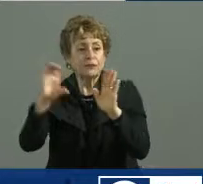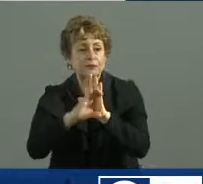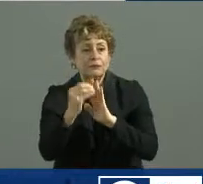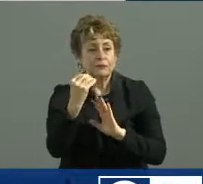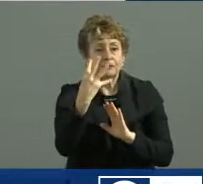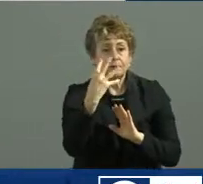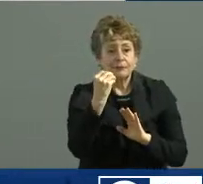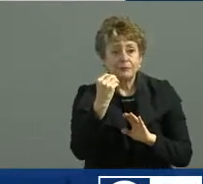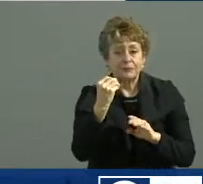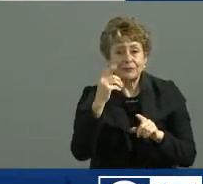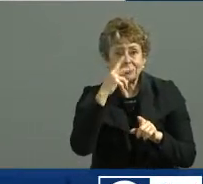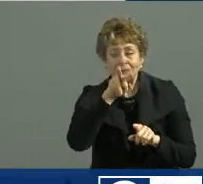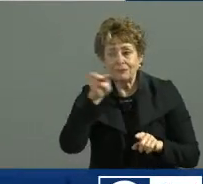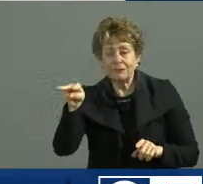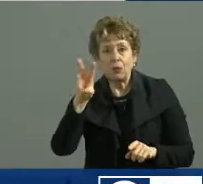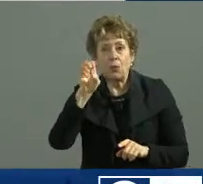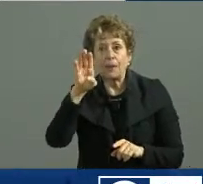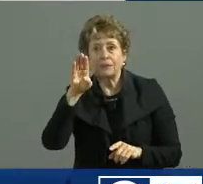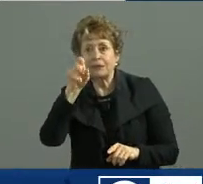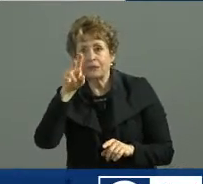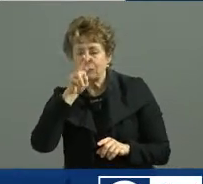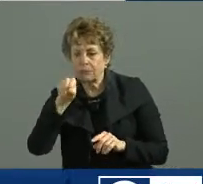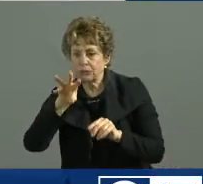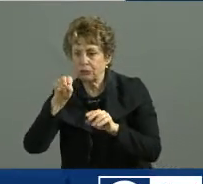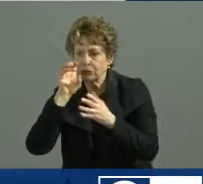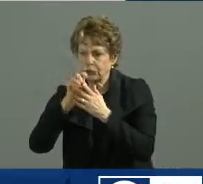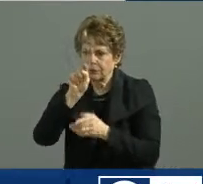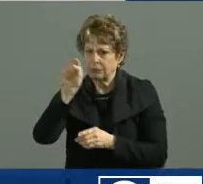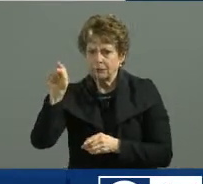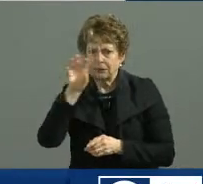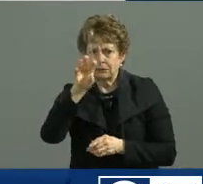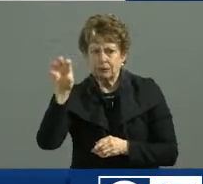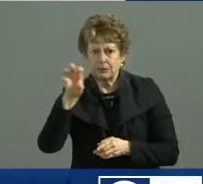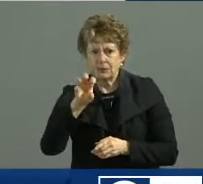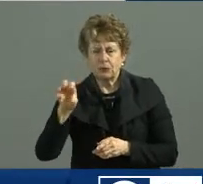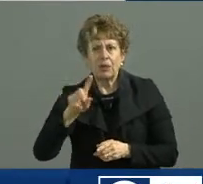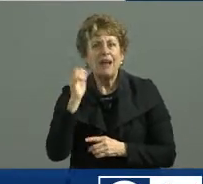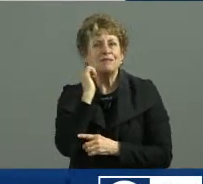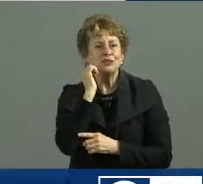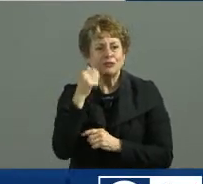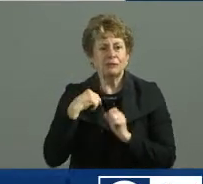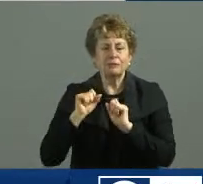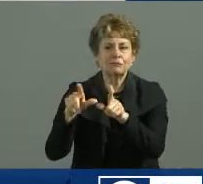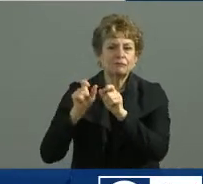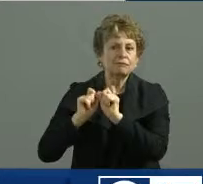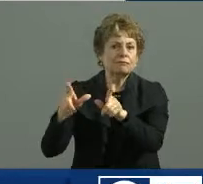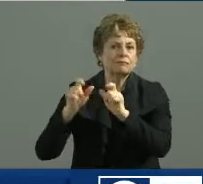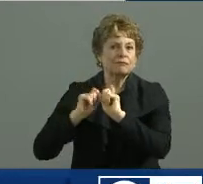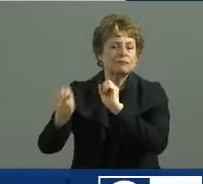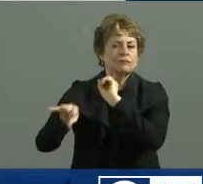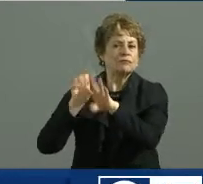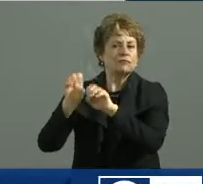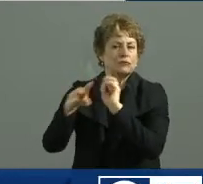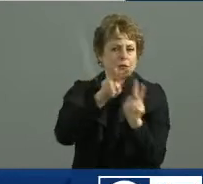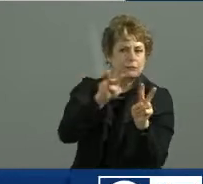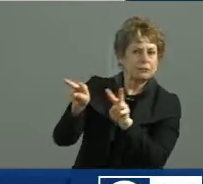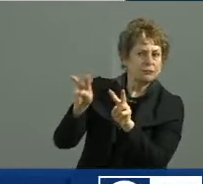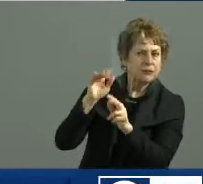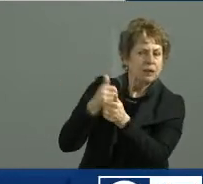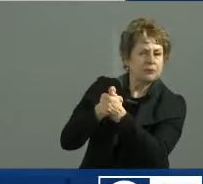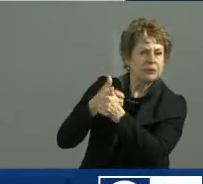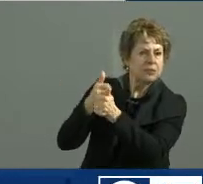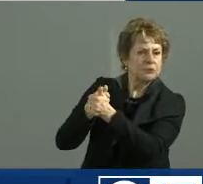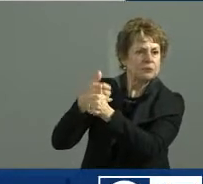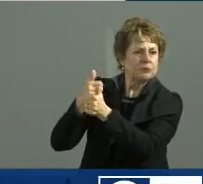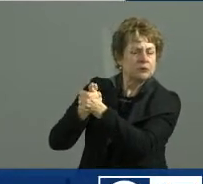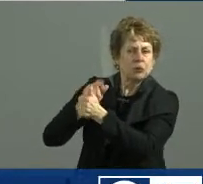get this incorporated into our dashboard that updates on a daily basis as well. but you can see which phase each of the counties are in,